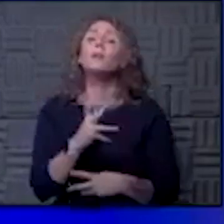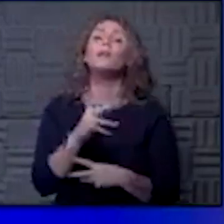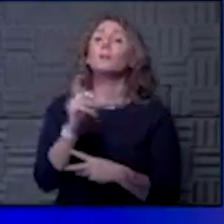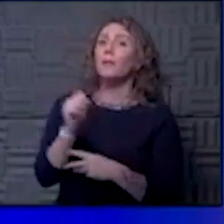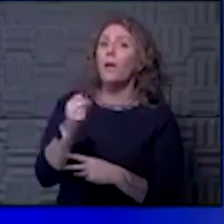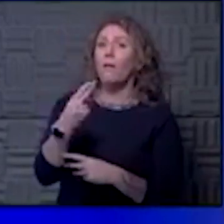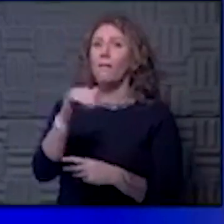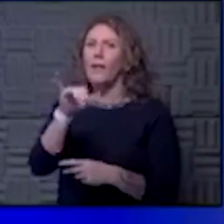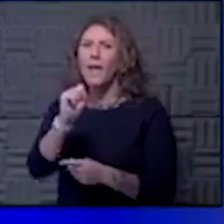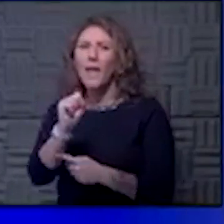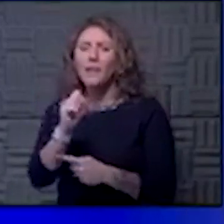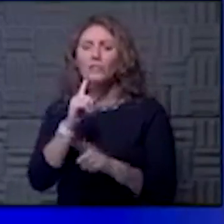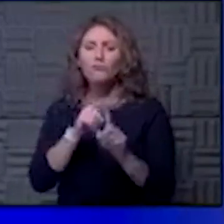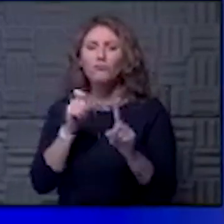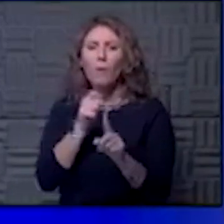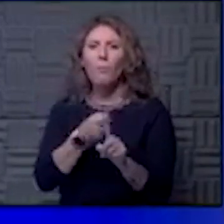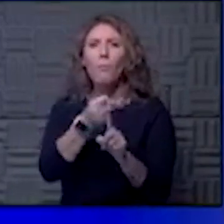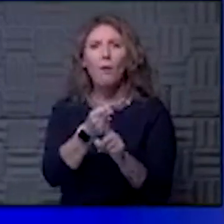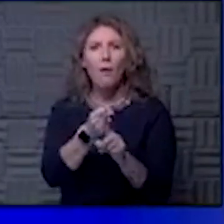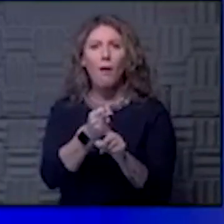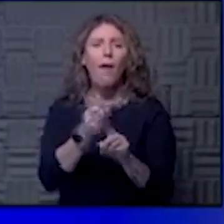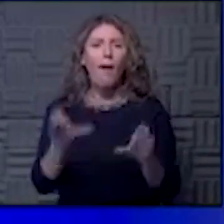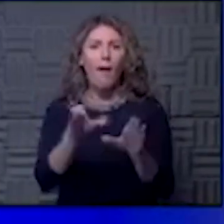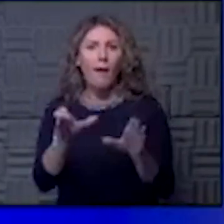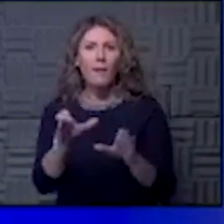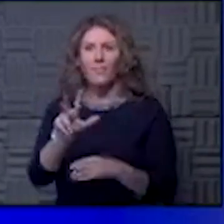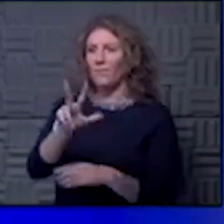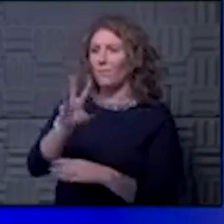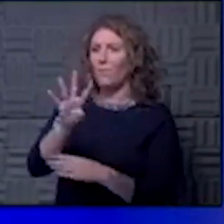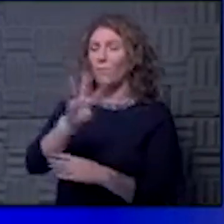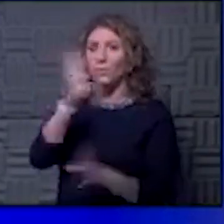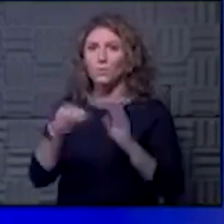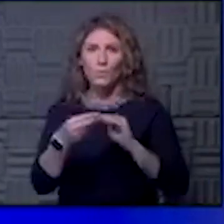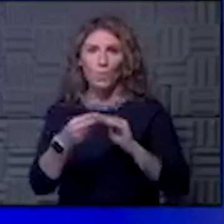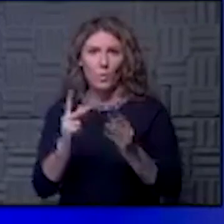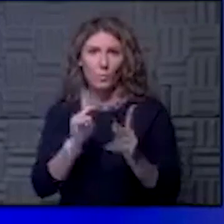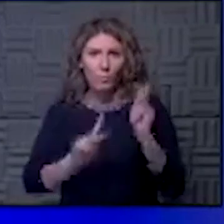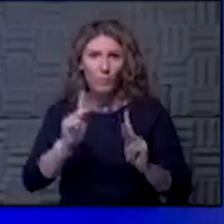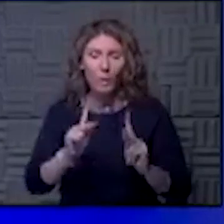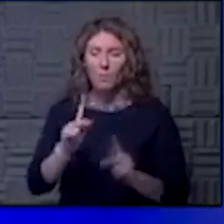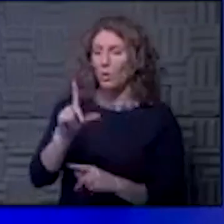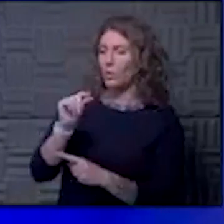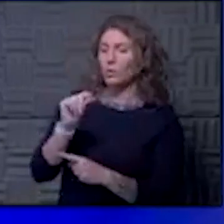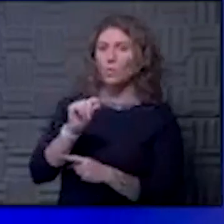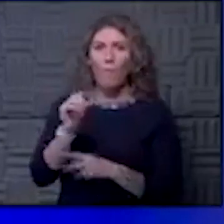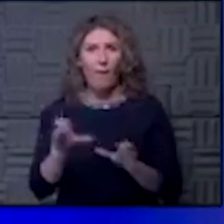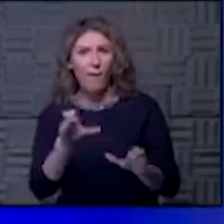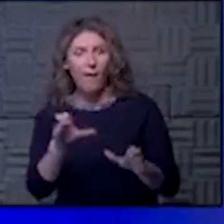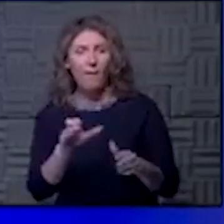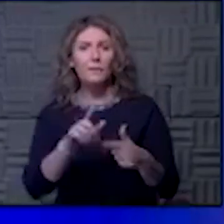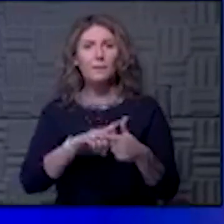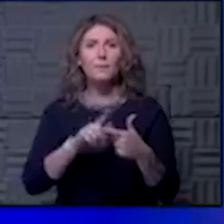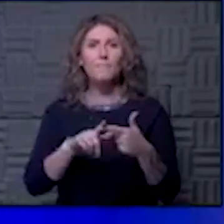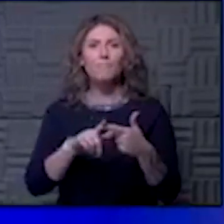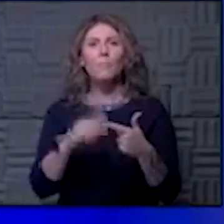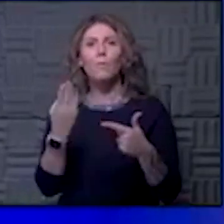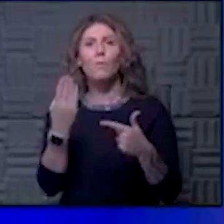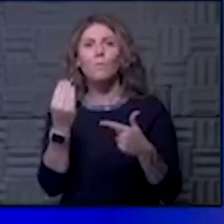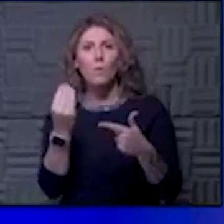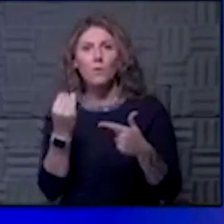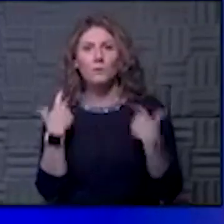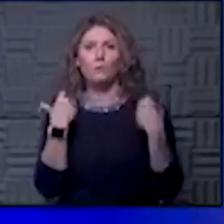little bit better from their active infections, but they do have 34 total people with 20 active and